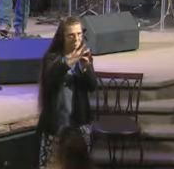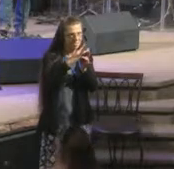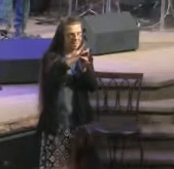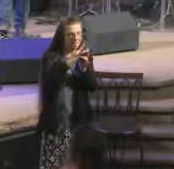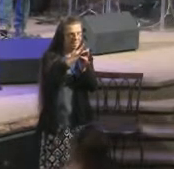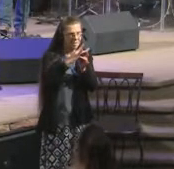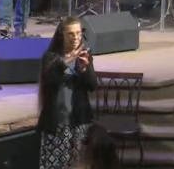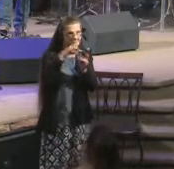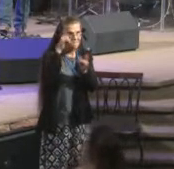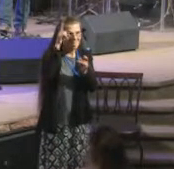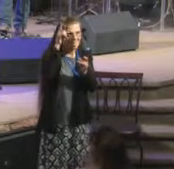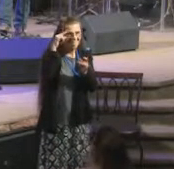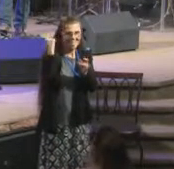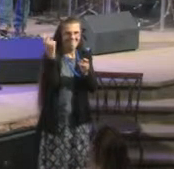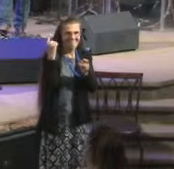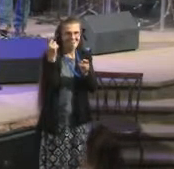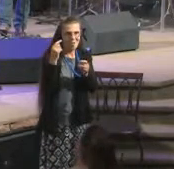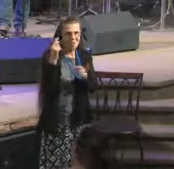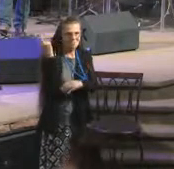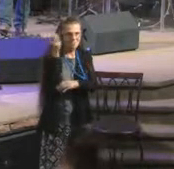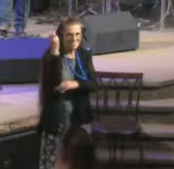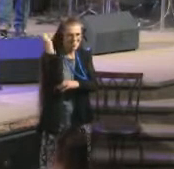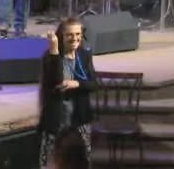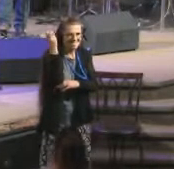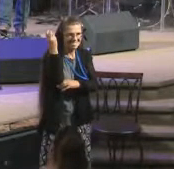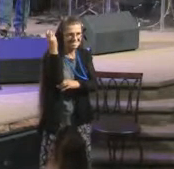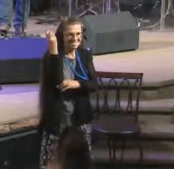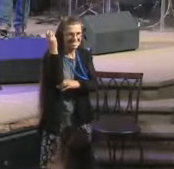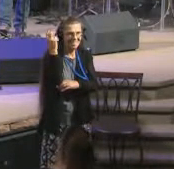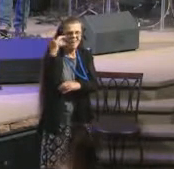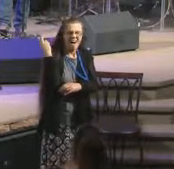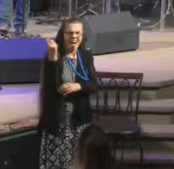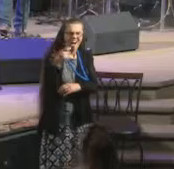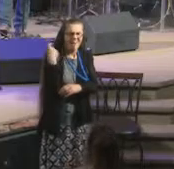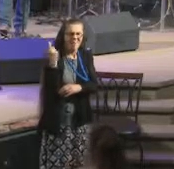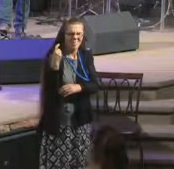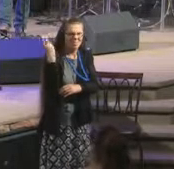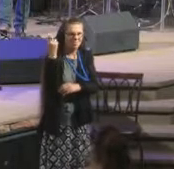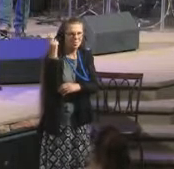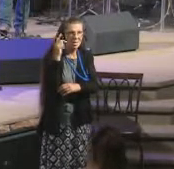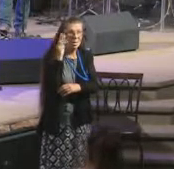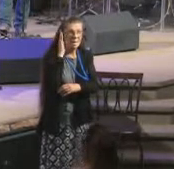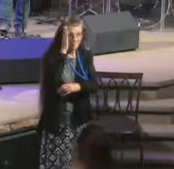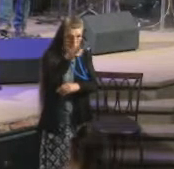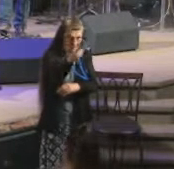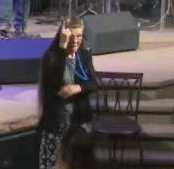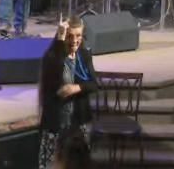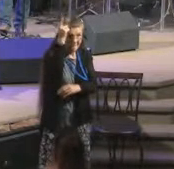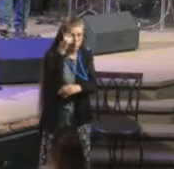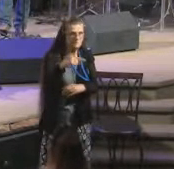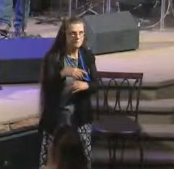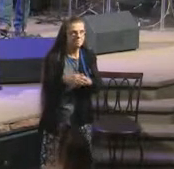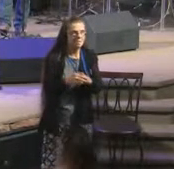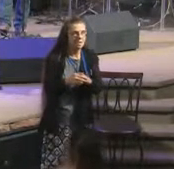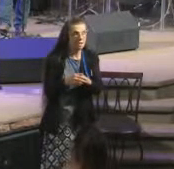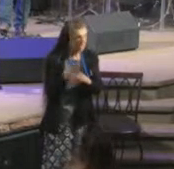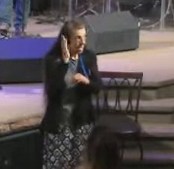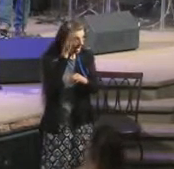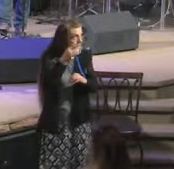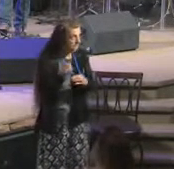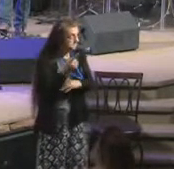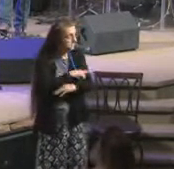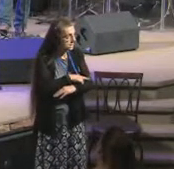the supernatural always wins. It'll always win as long as you let Him. Would you let Him